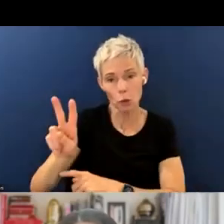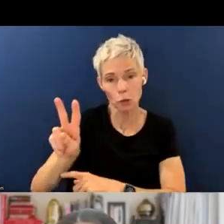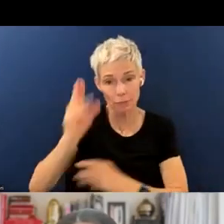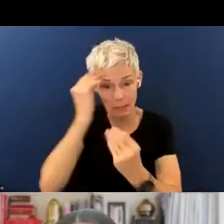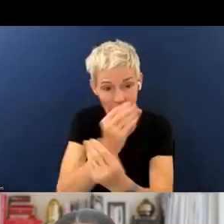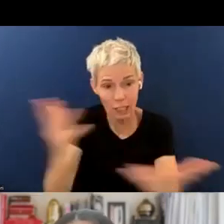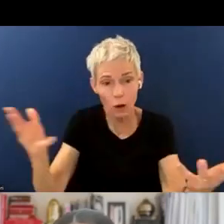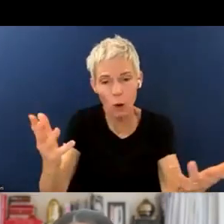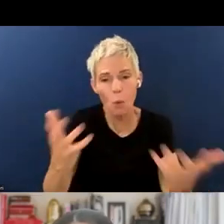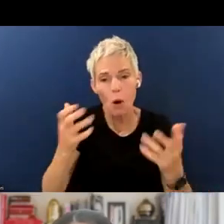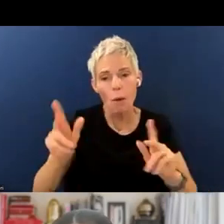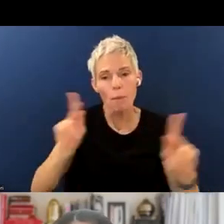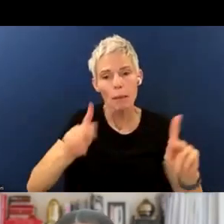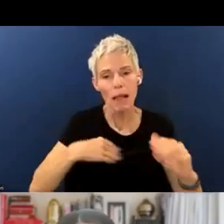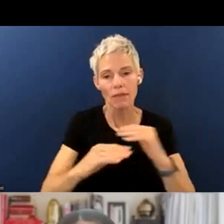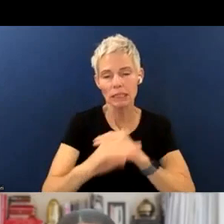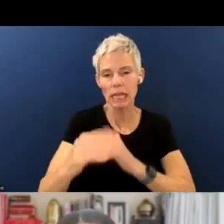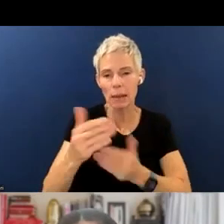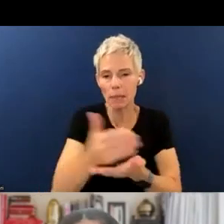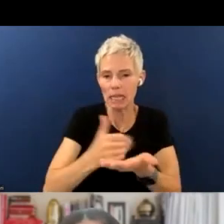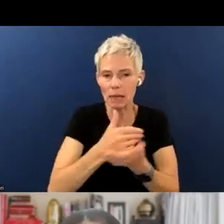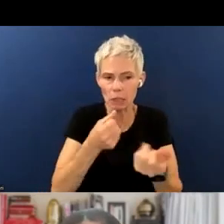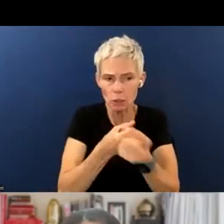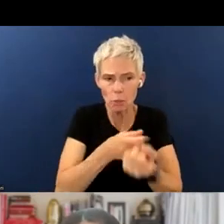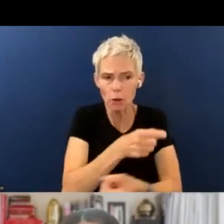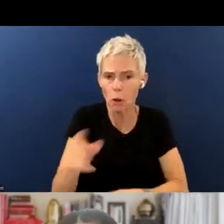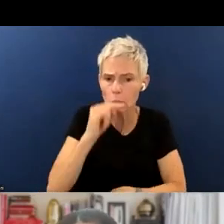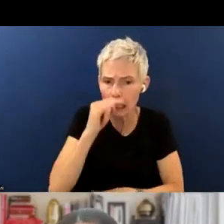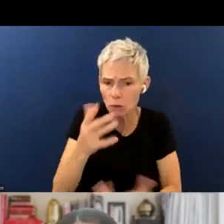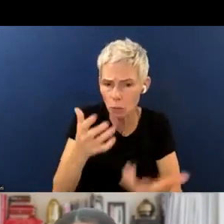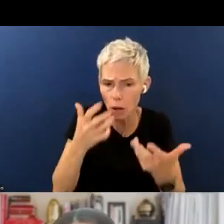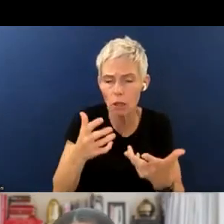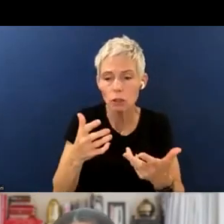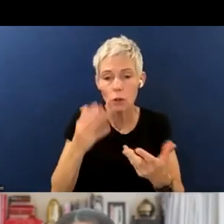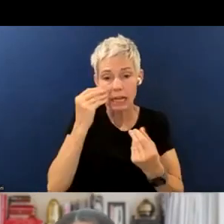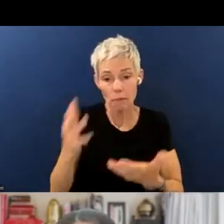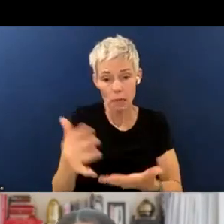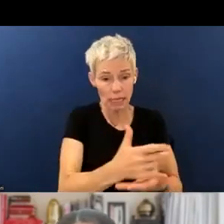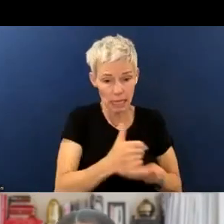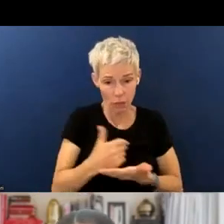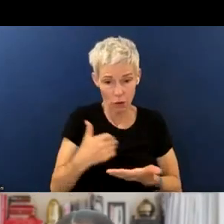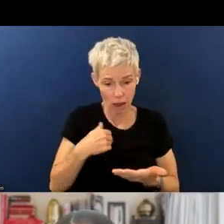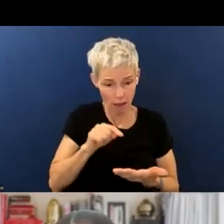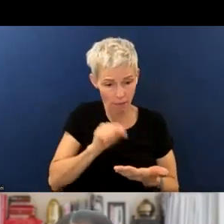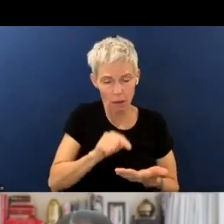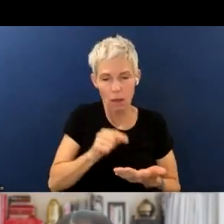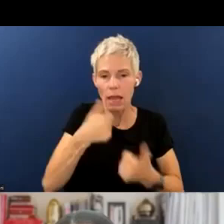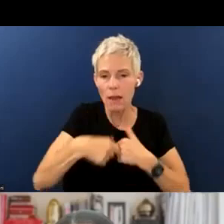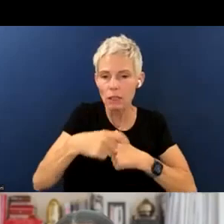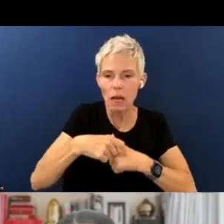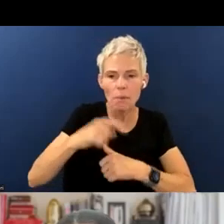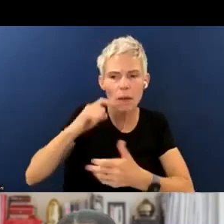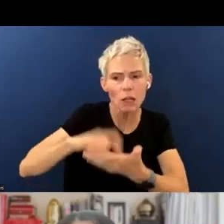has a stable income to support these kids. So yes, so we collect that information because every time I notice my son has